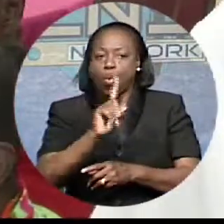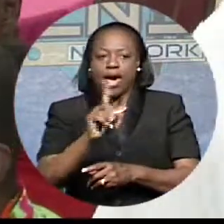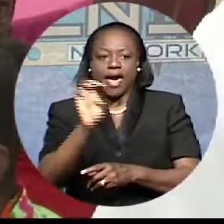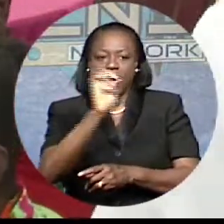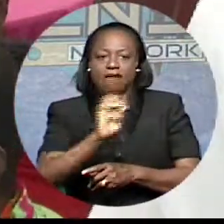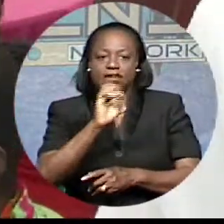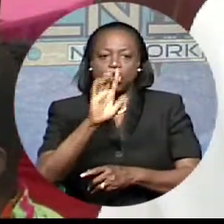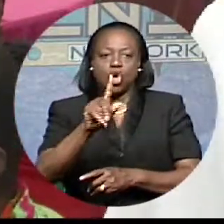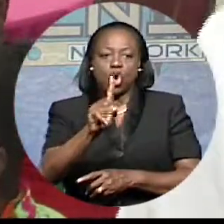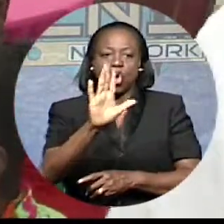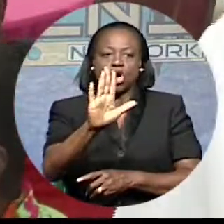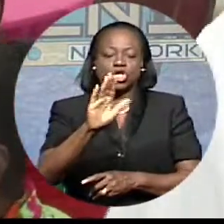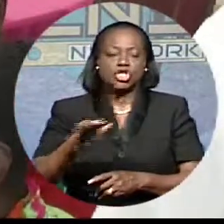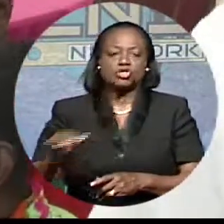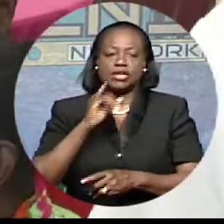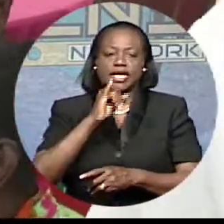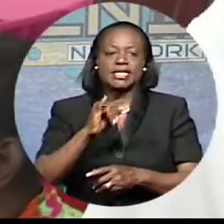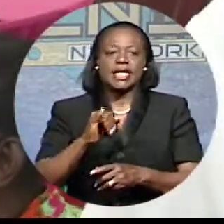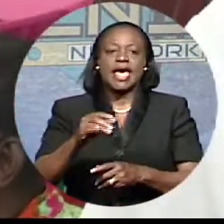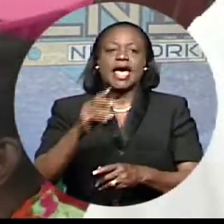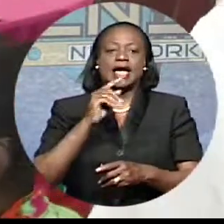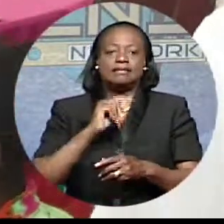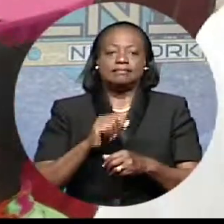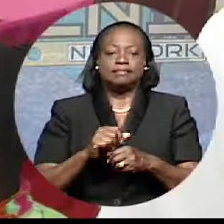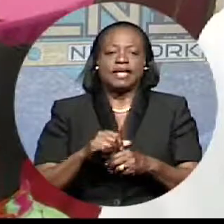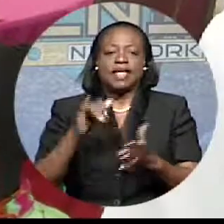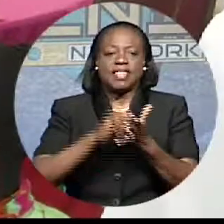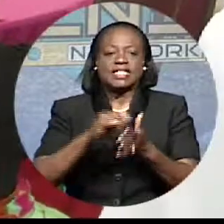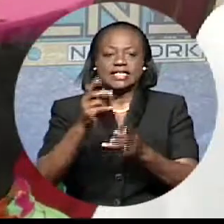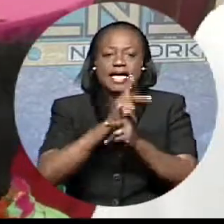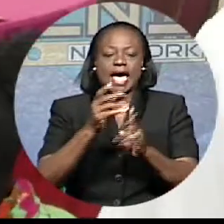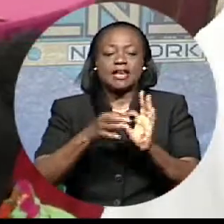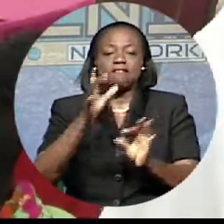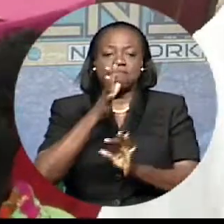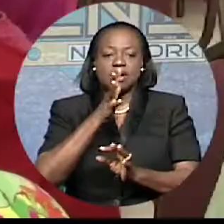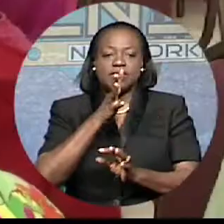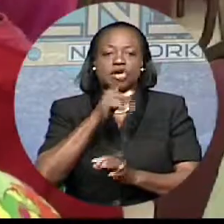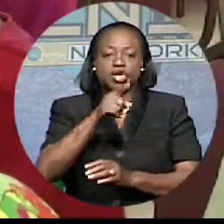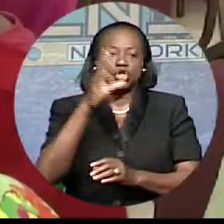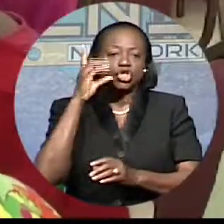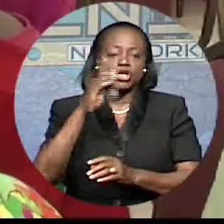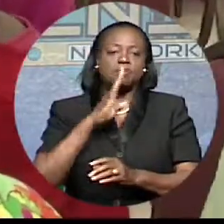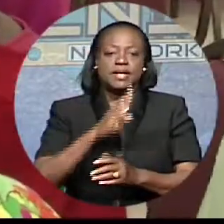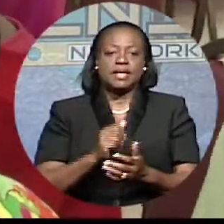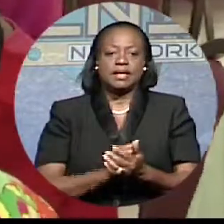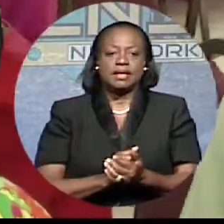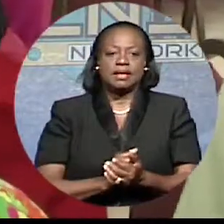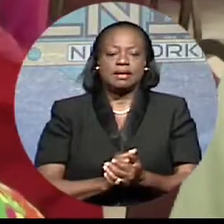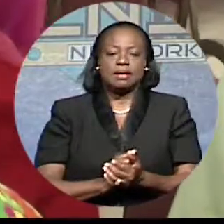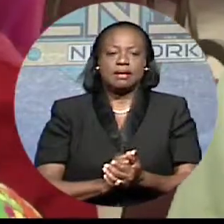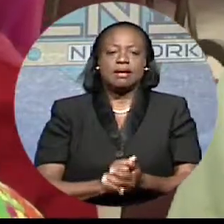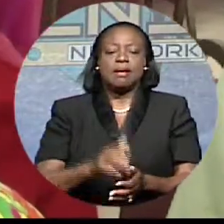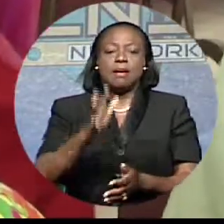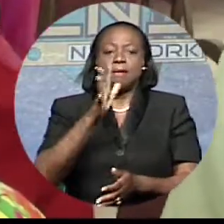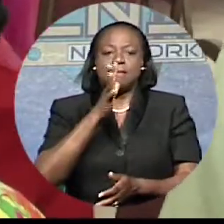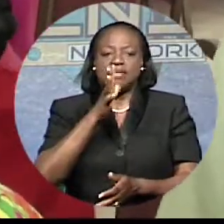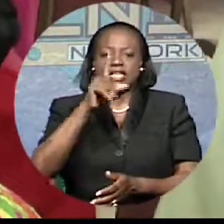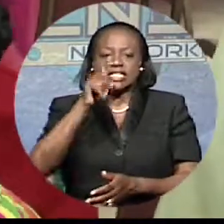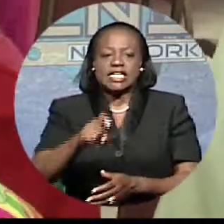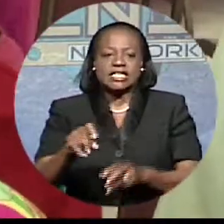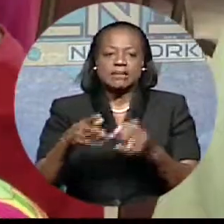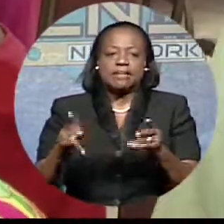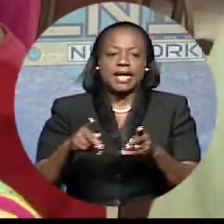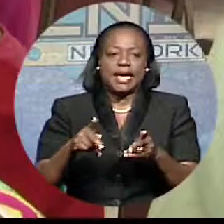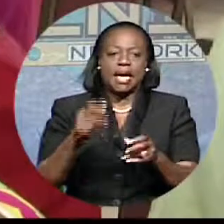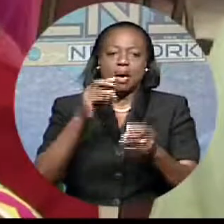is, that you could give an account for your children. That's the kind of mother you're supposed to be. Mothers need to play more important role to